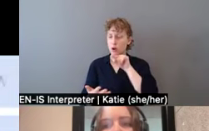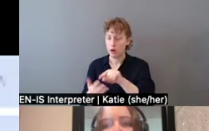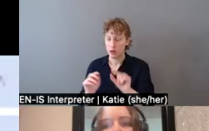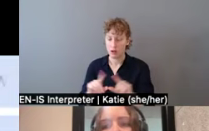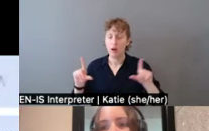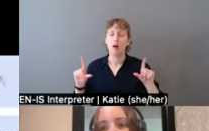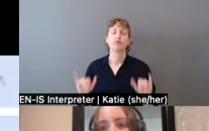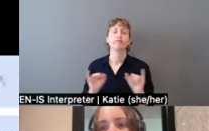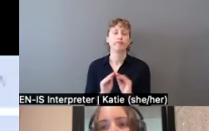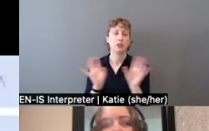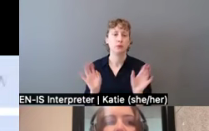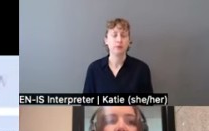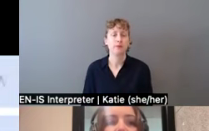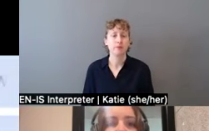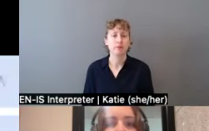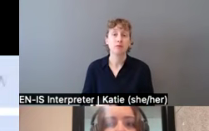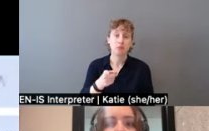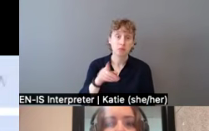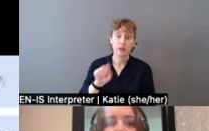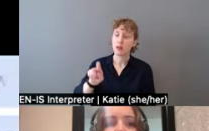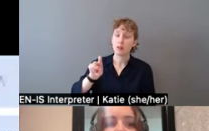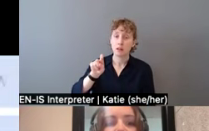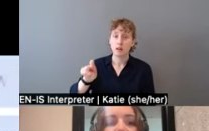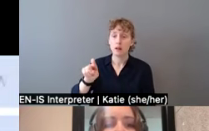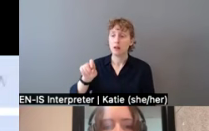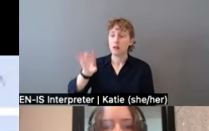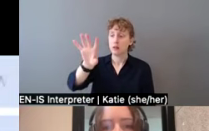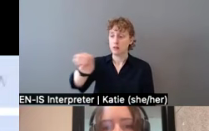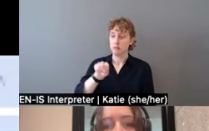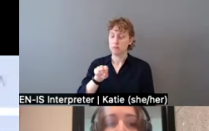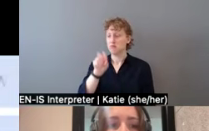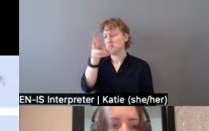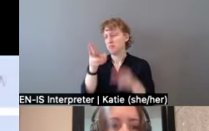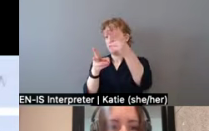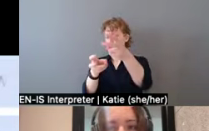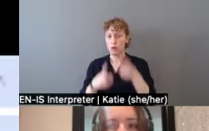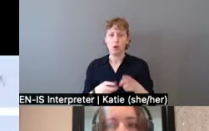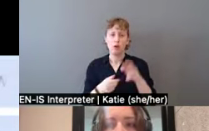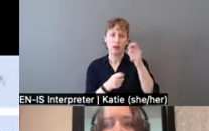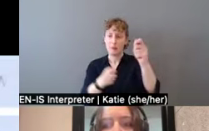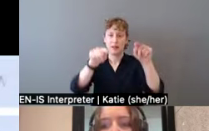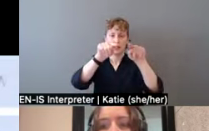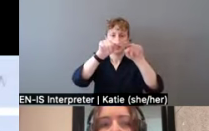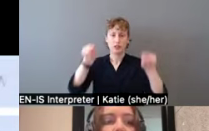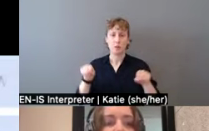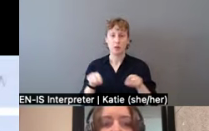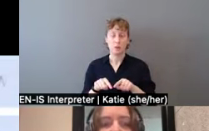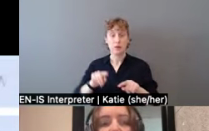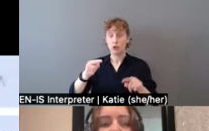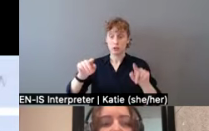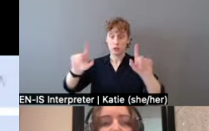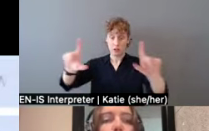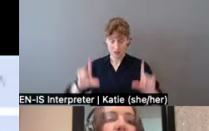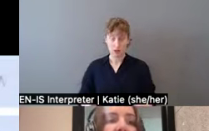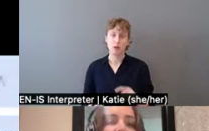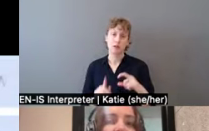And if you want, you can also download the application template as a Word document first, if you want to just work